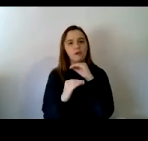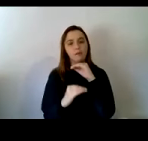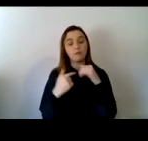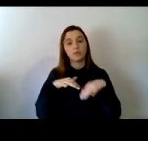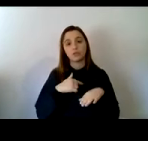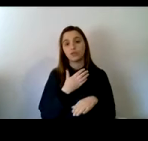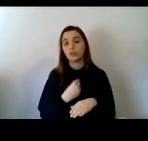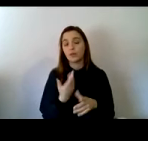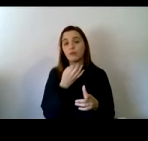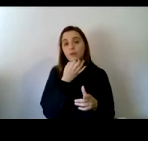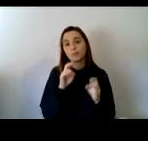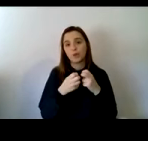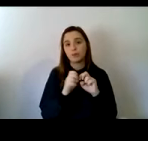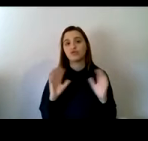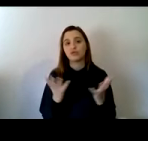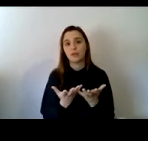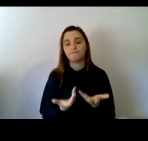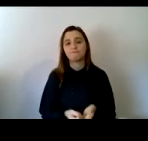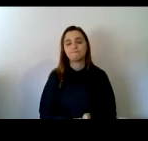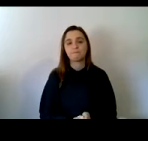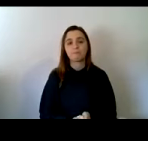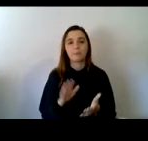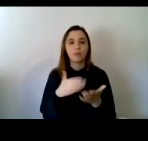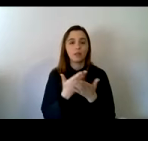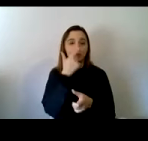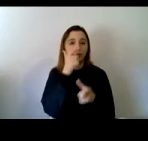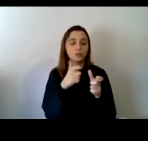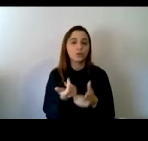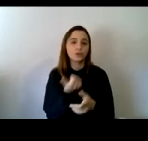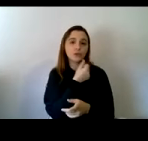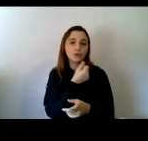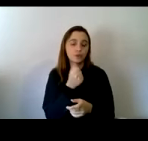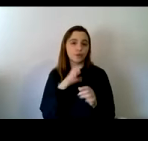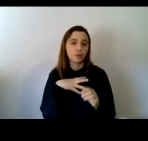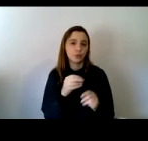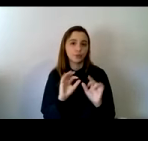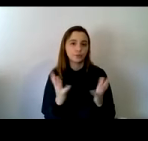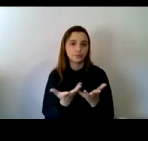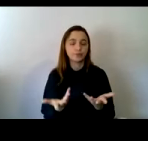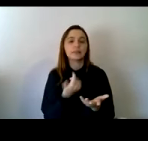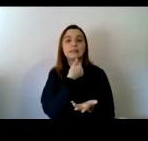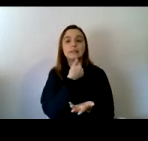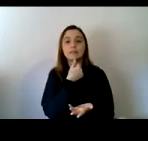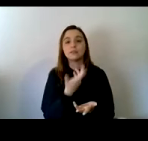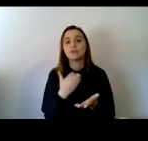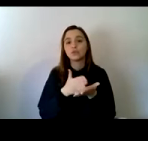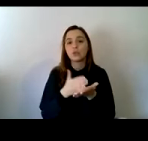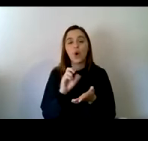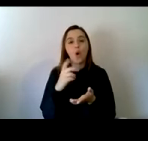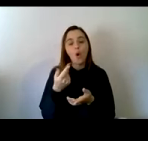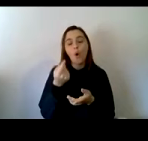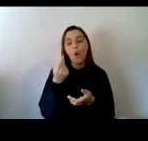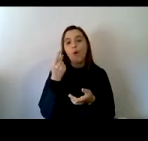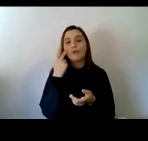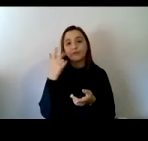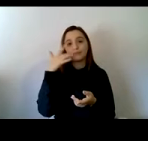problem that affects the people from all around the world who decide to study or live abroad, and the unequal